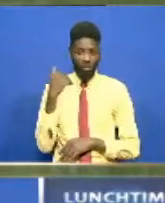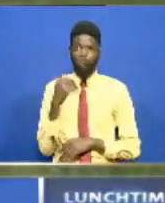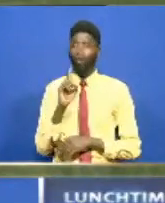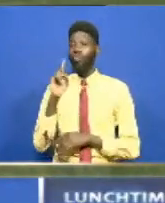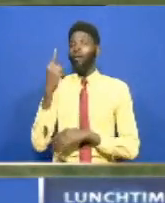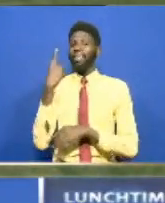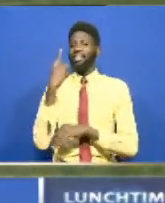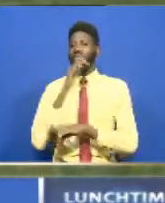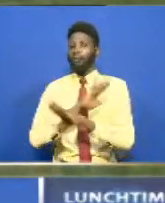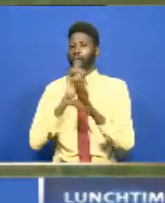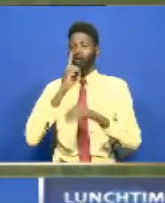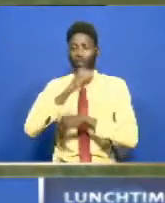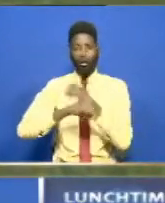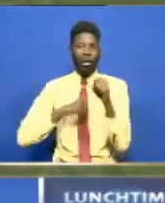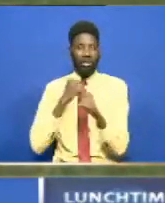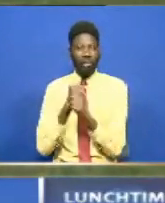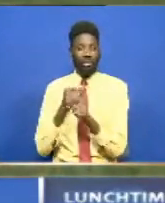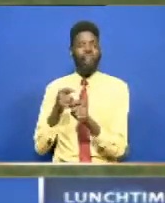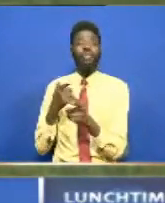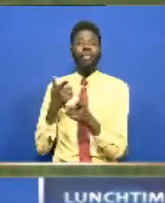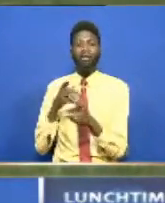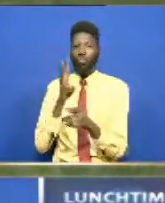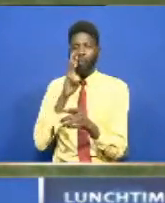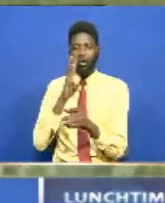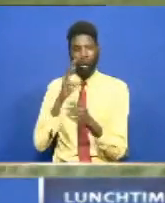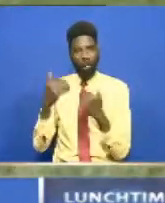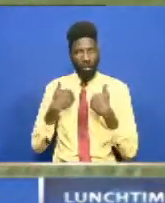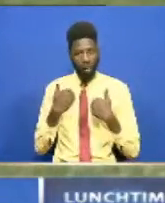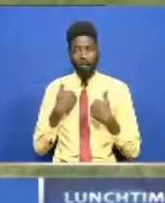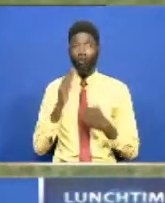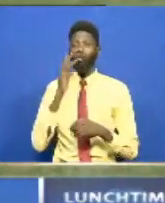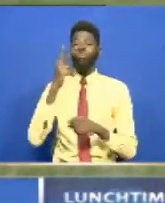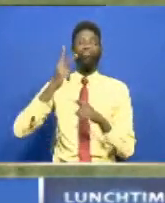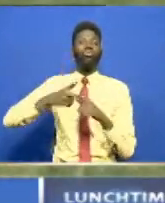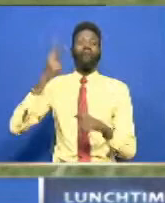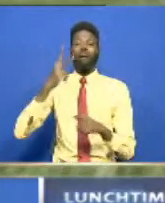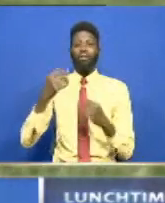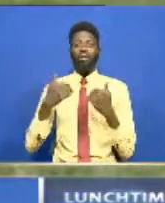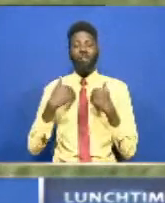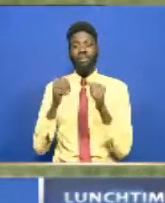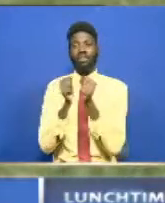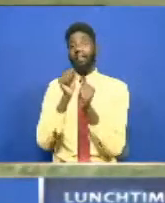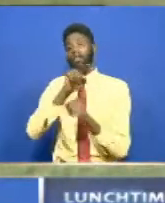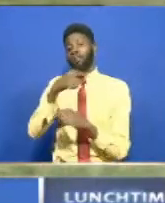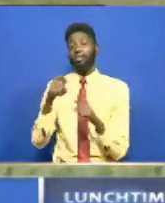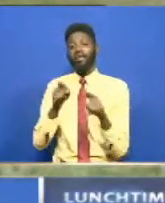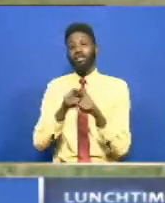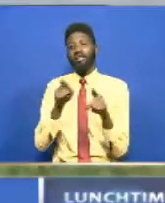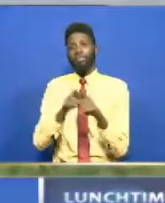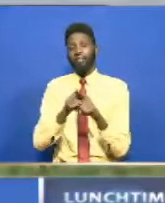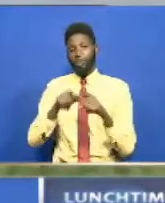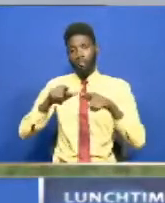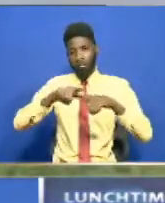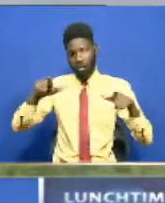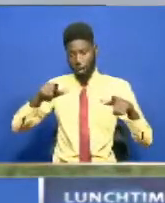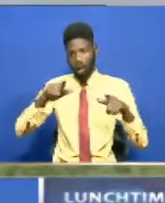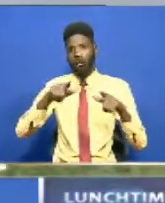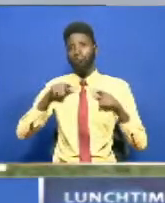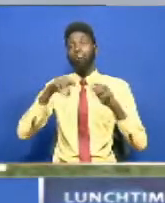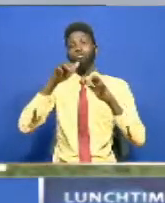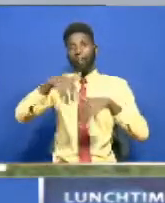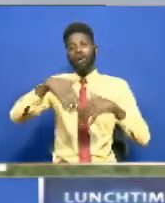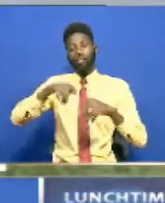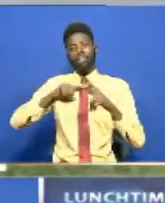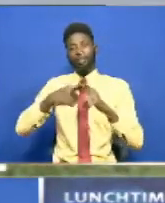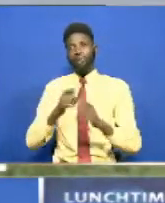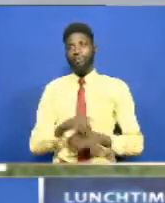now be able to double their production and see a further 10,000 acres put under irrigation. This scheme was originally